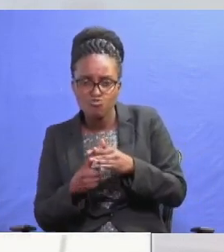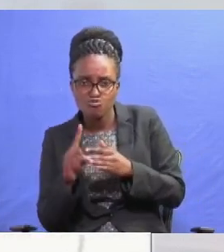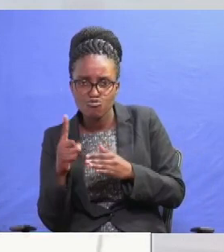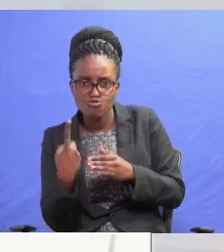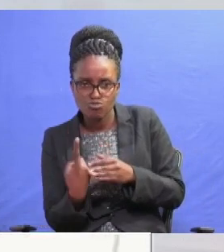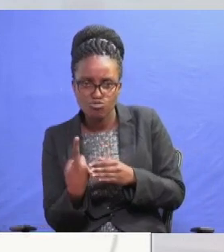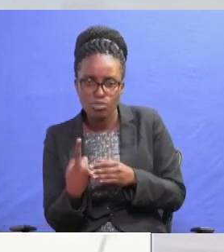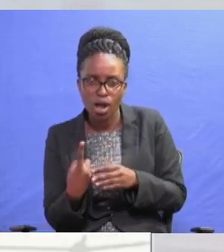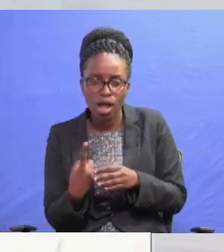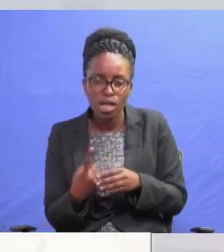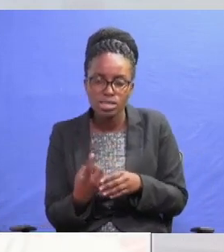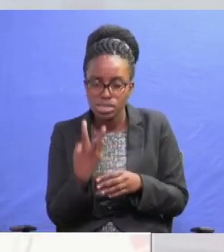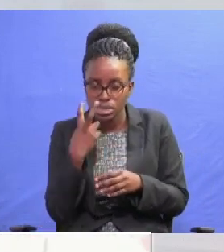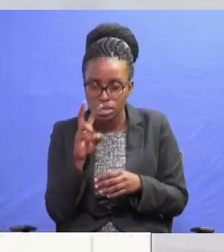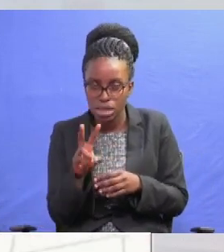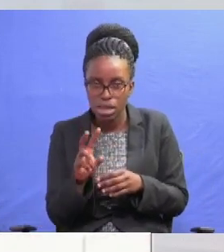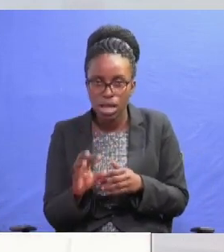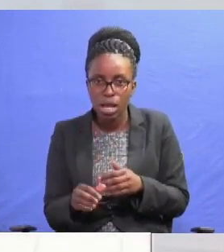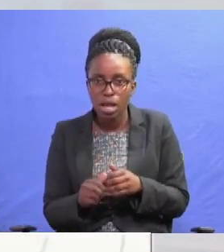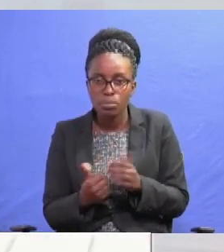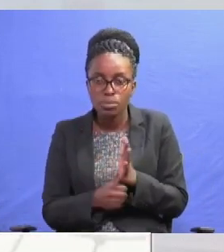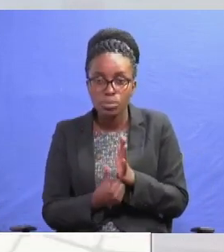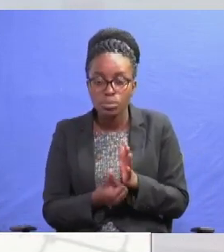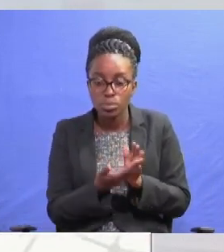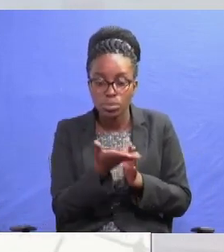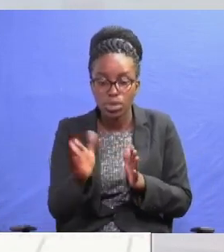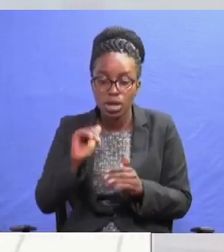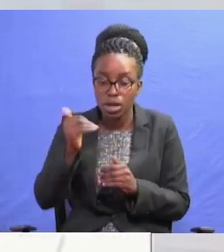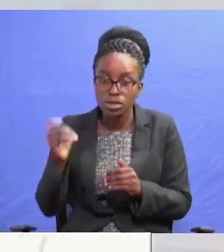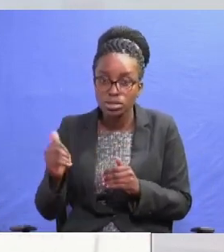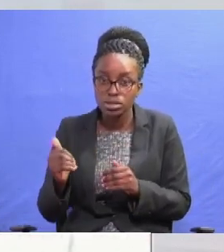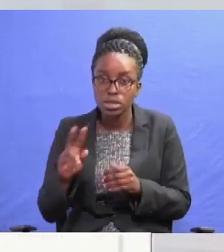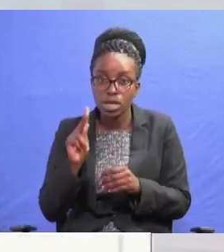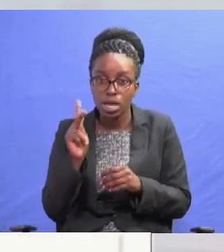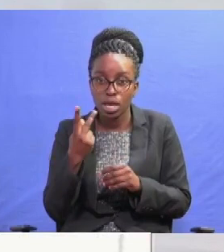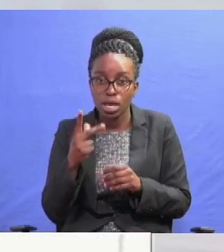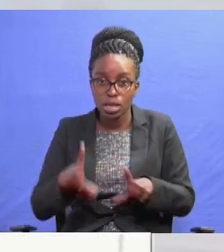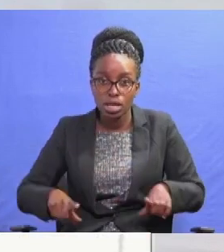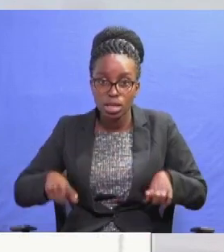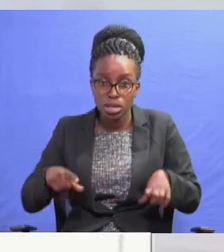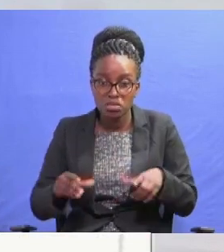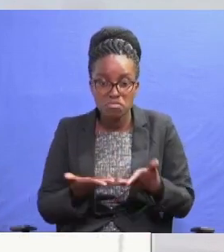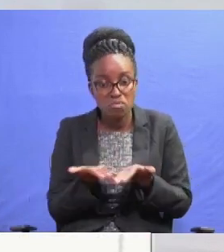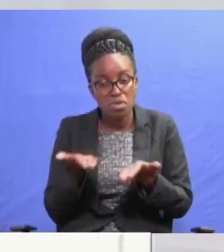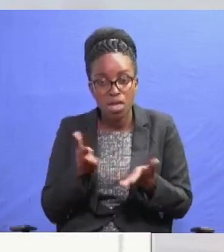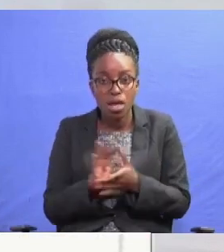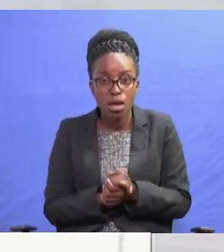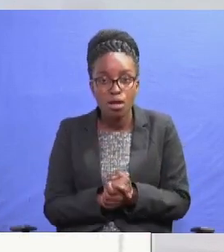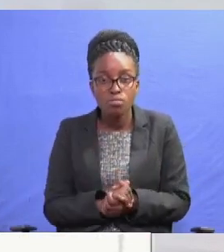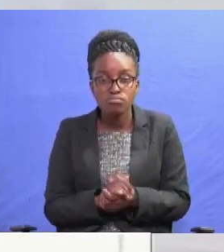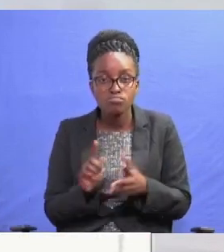in the country. Well, where does it leave us as Kenyans, and who is sleeping on the job to begin with?